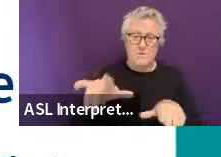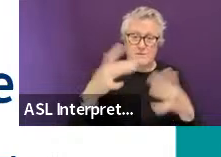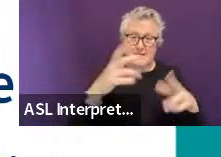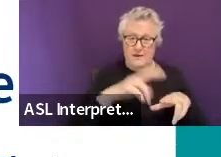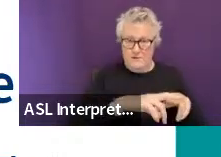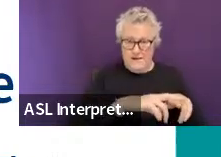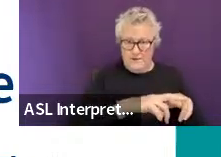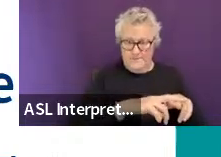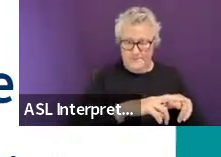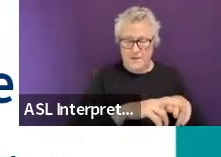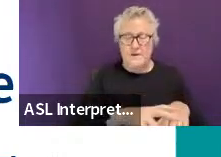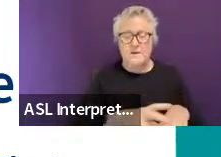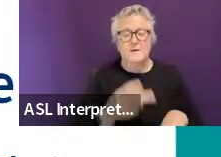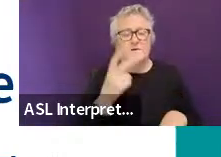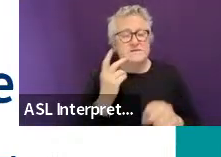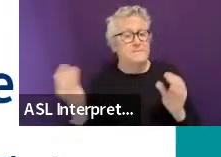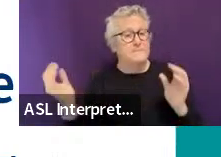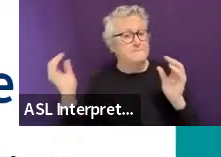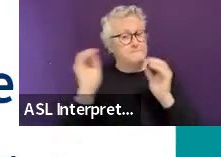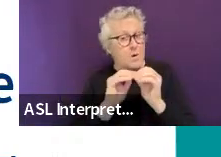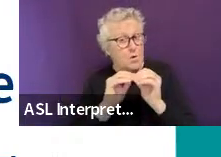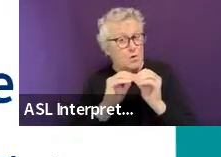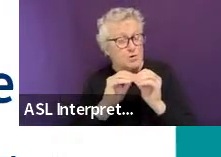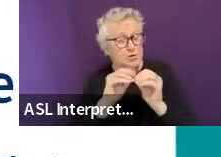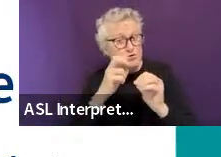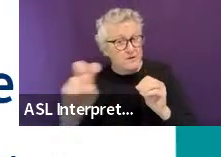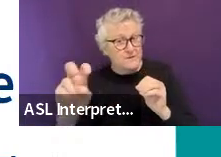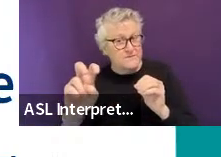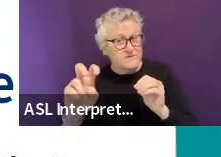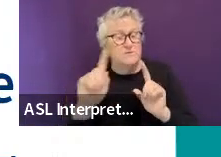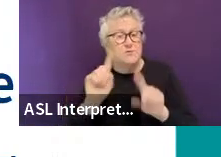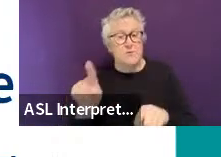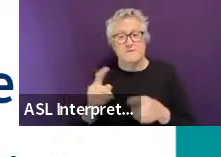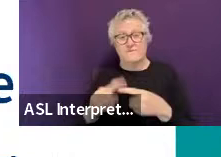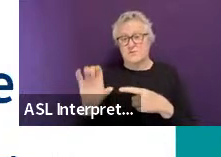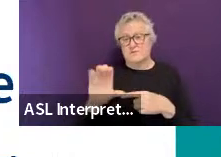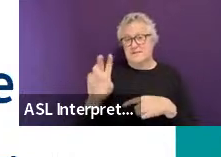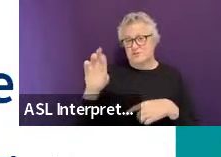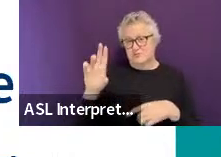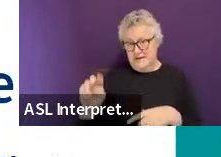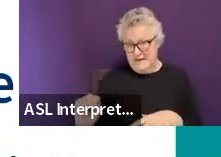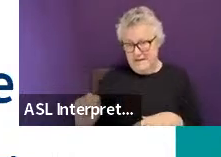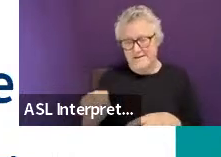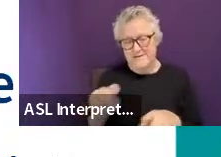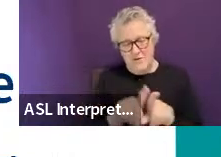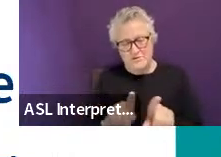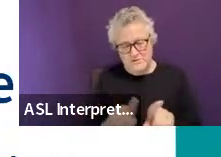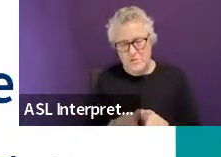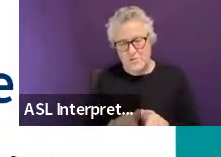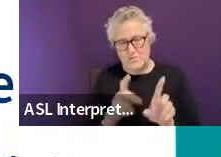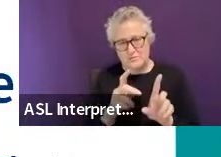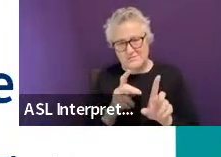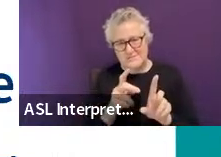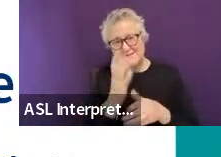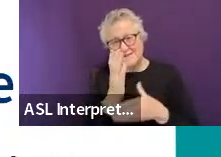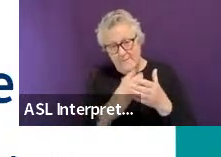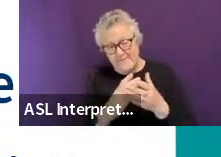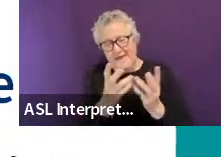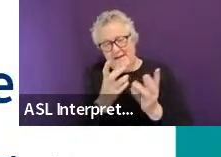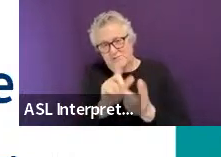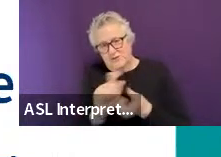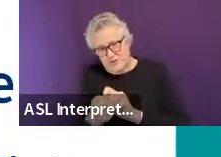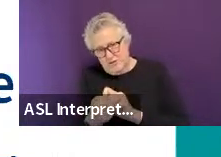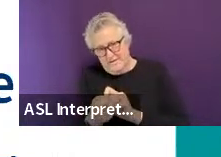more trips moving to the C-Tran express bus service. Again, shifting some of that compared to what we looked